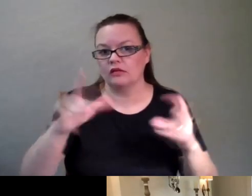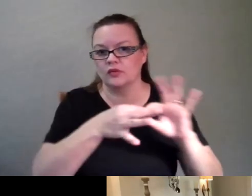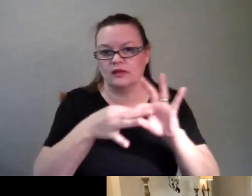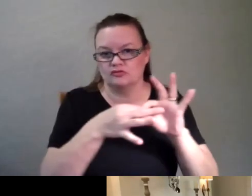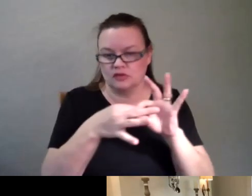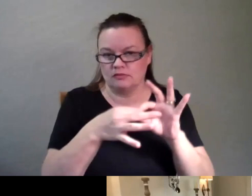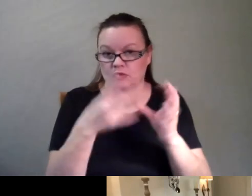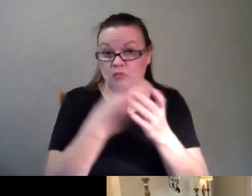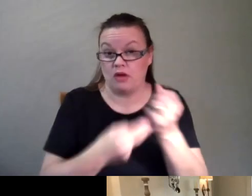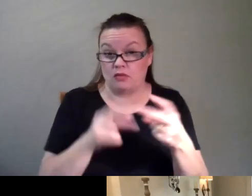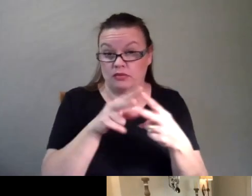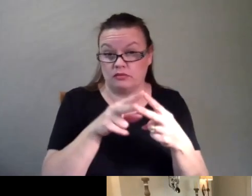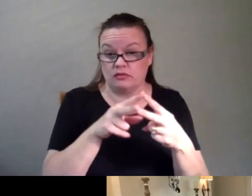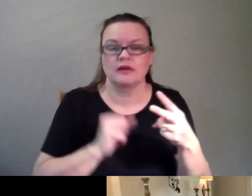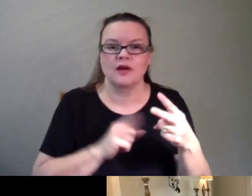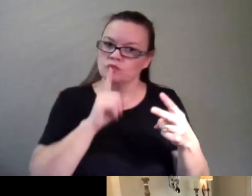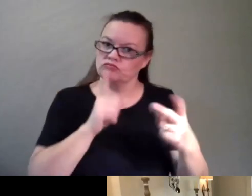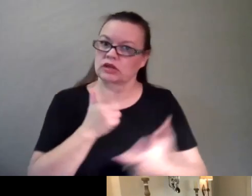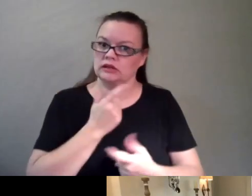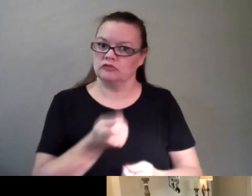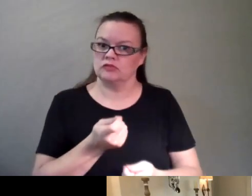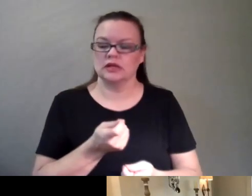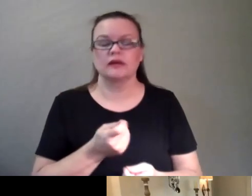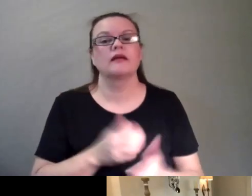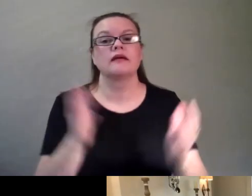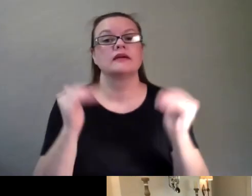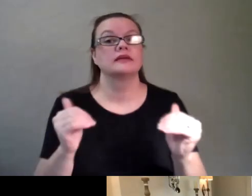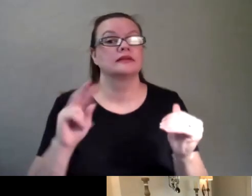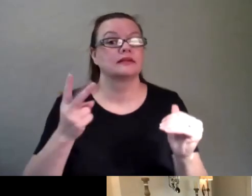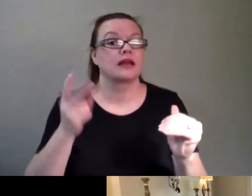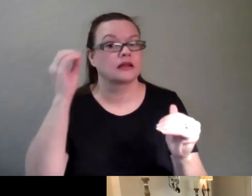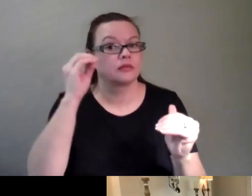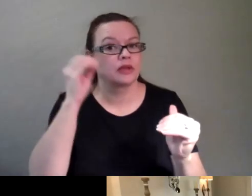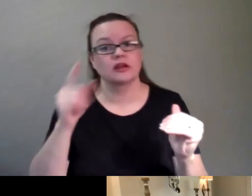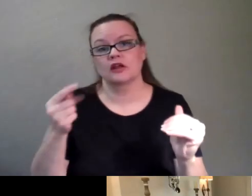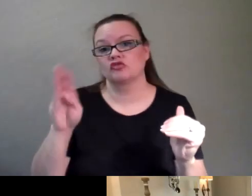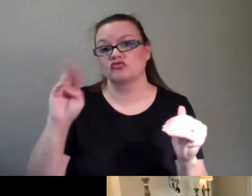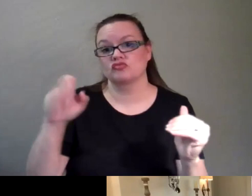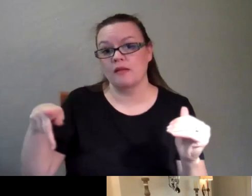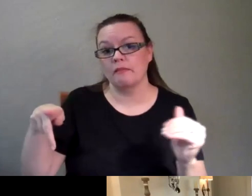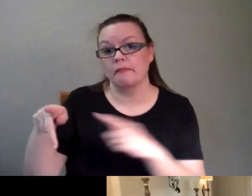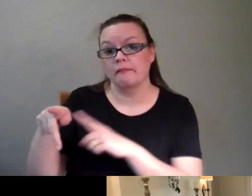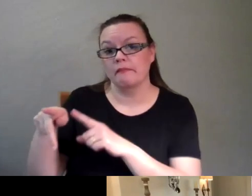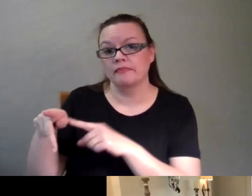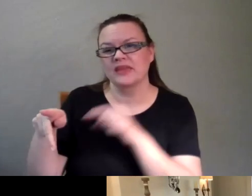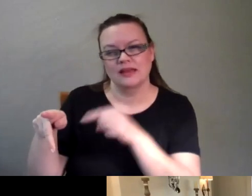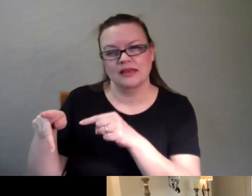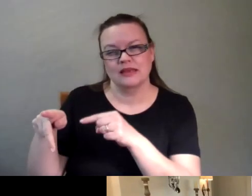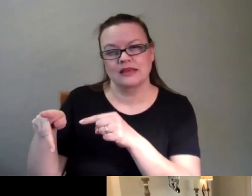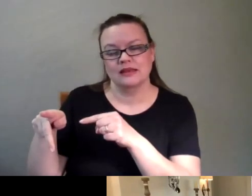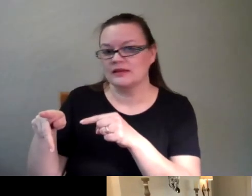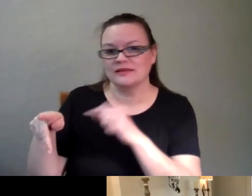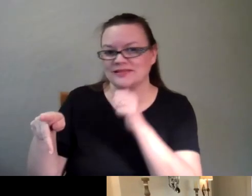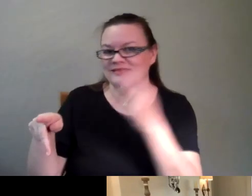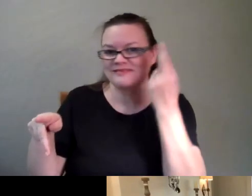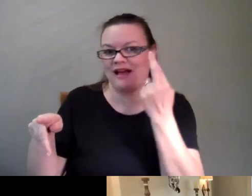it. And it's been very interesting. I also believe that Trump is not the disease. I